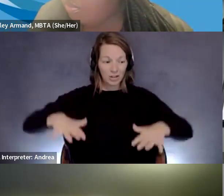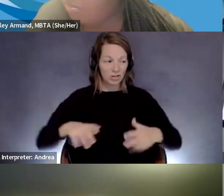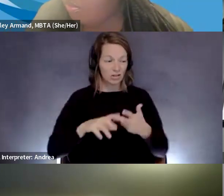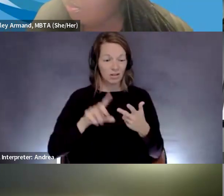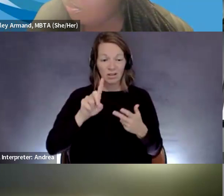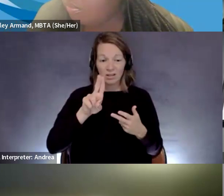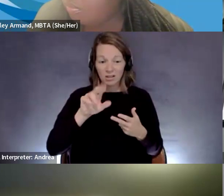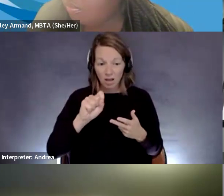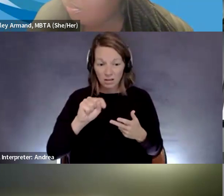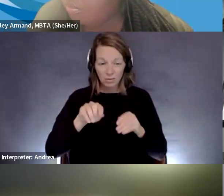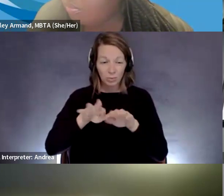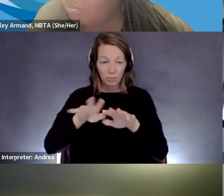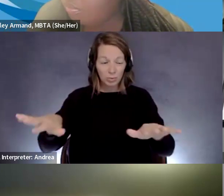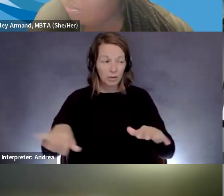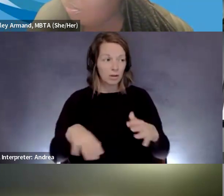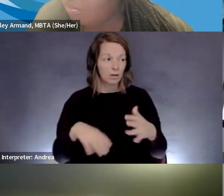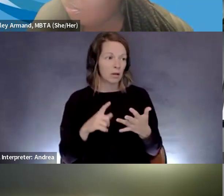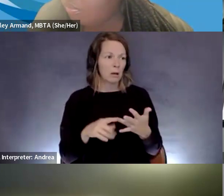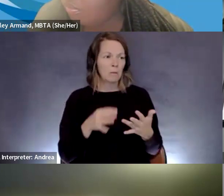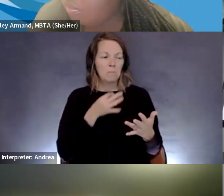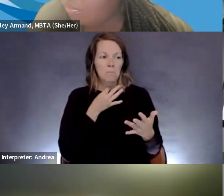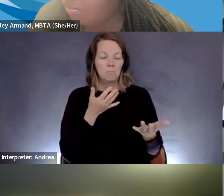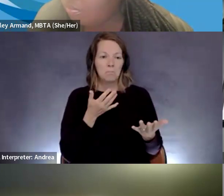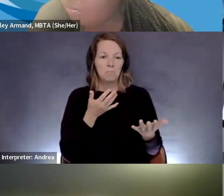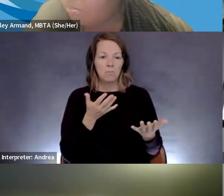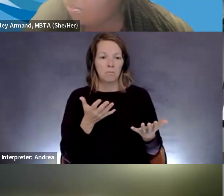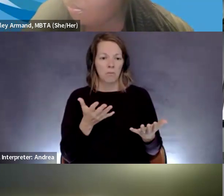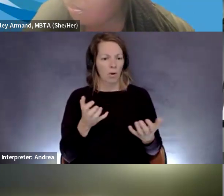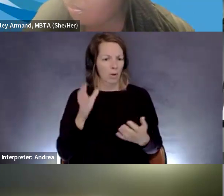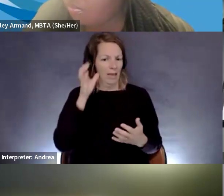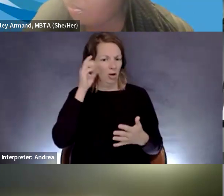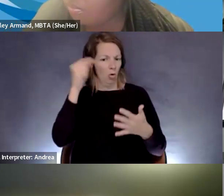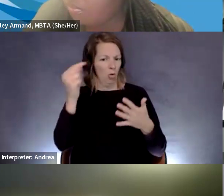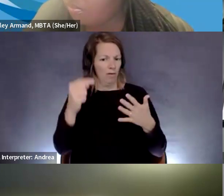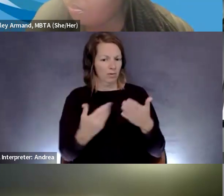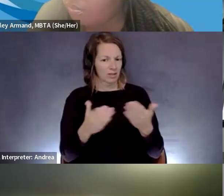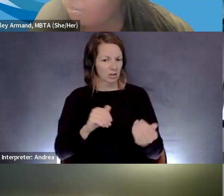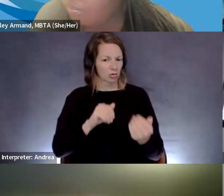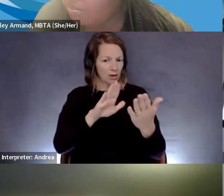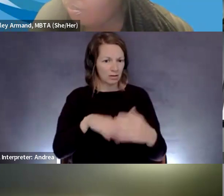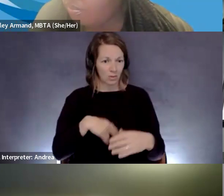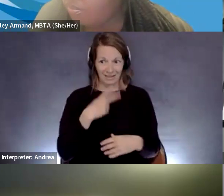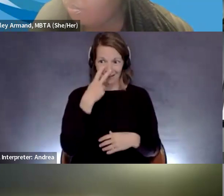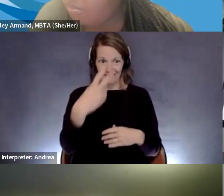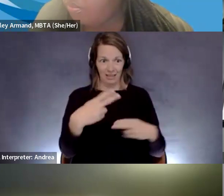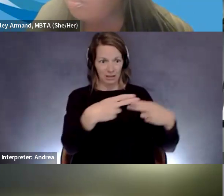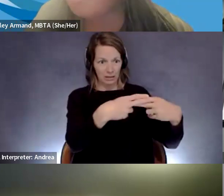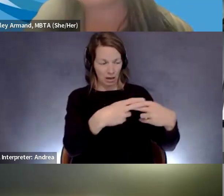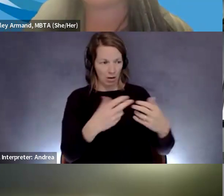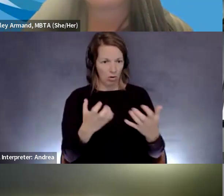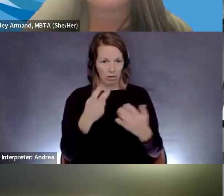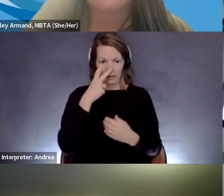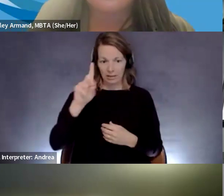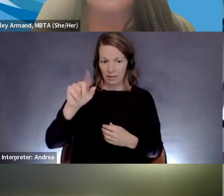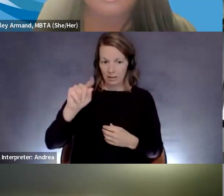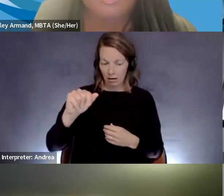dust? I'd like to see it, I'd like to hear all of those items addressed. I'd like to see that in a slide. I'd like to see